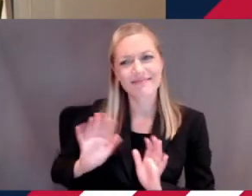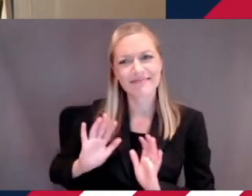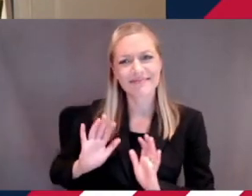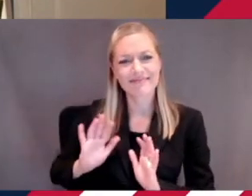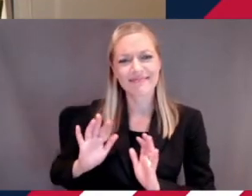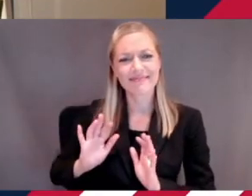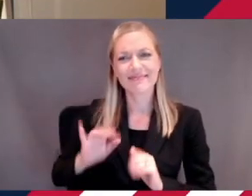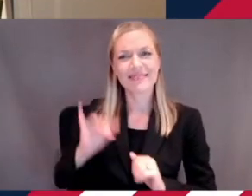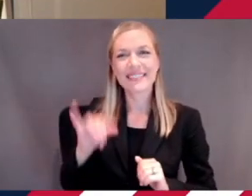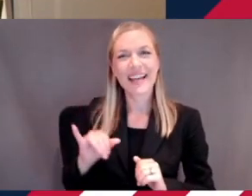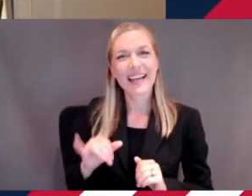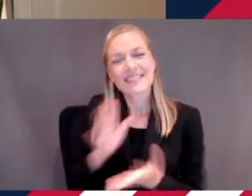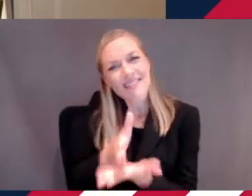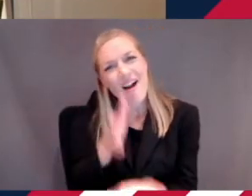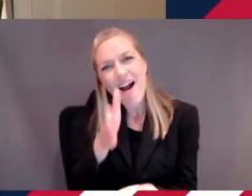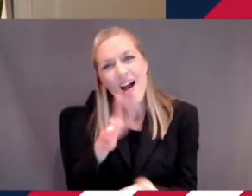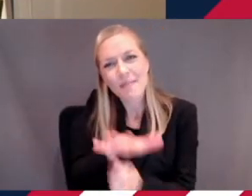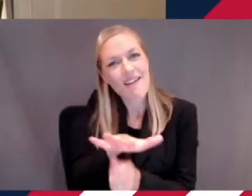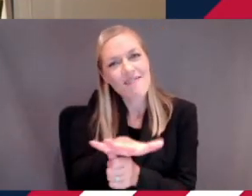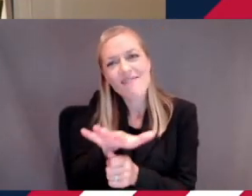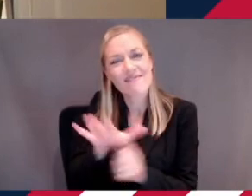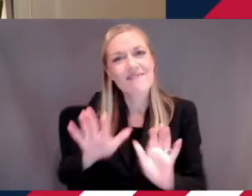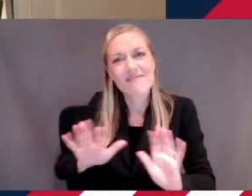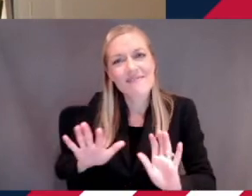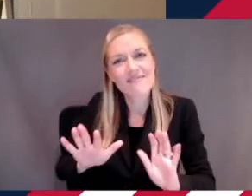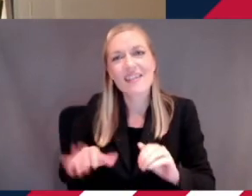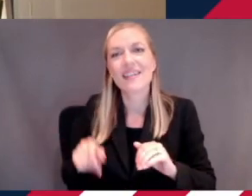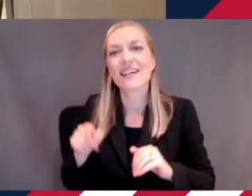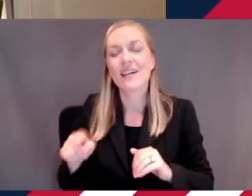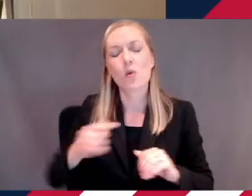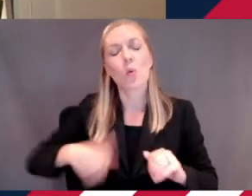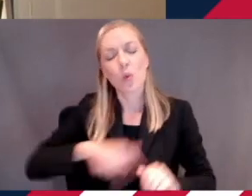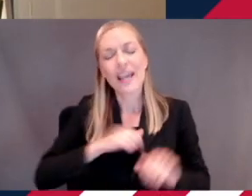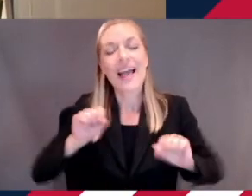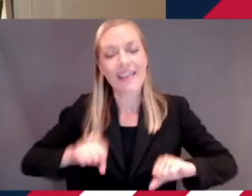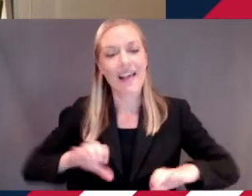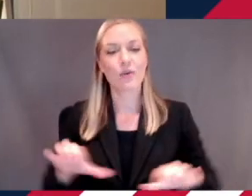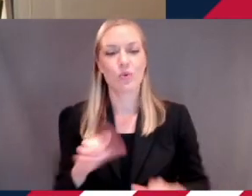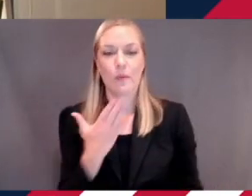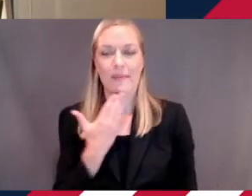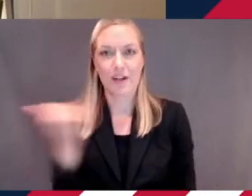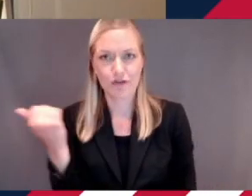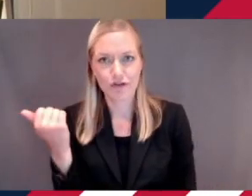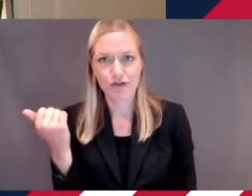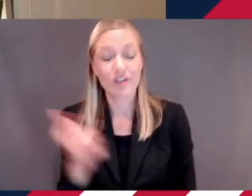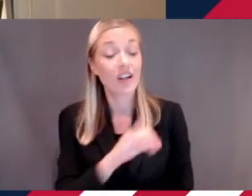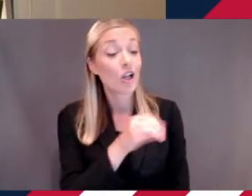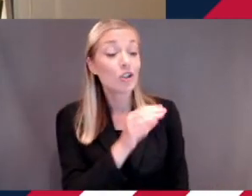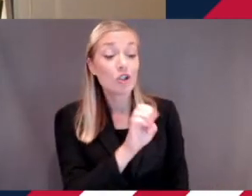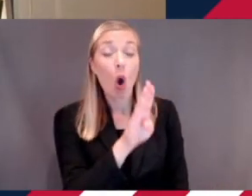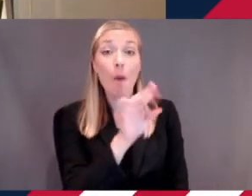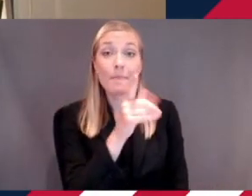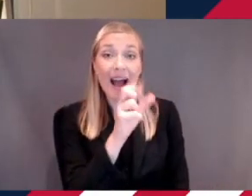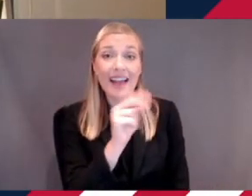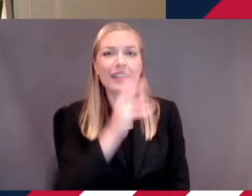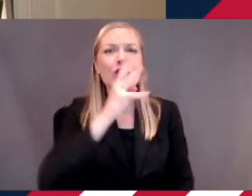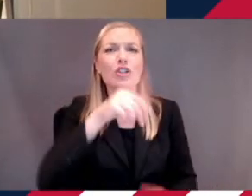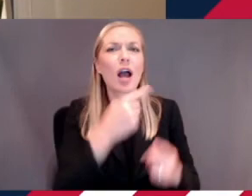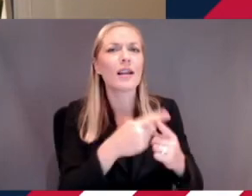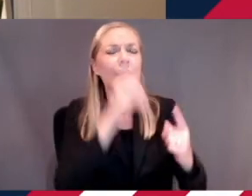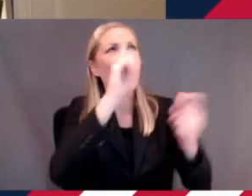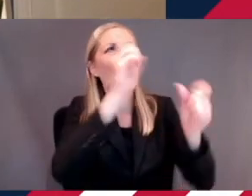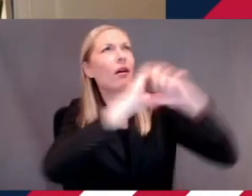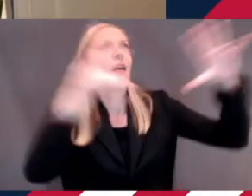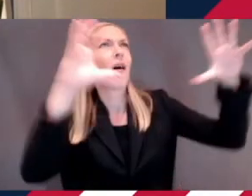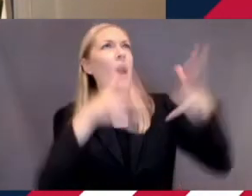And that's exactly the difference in vision. Joe Biden is talking about an era of bold, inclusive American leadership, where our